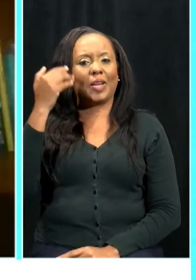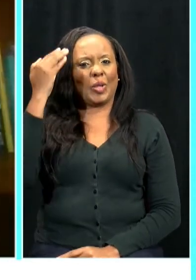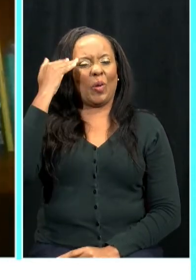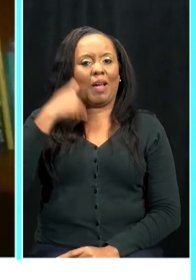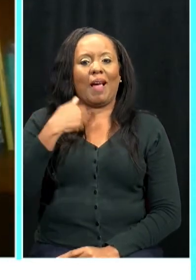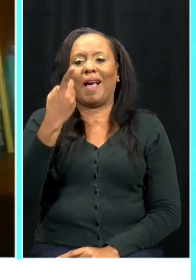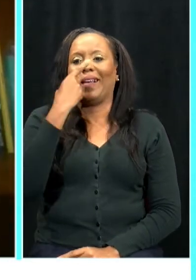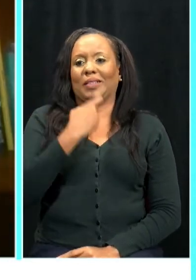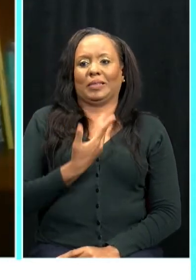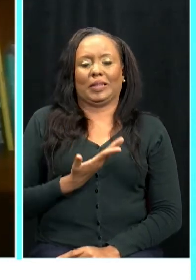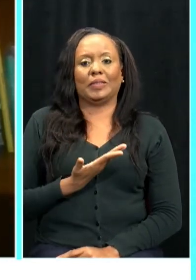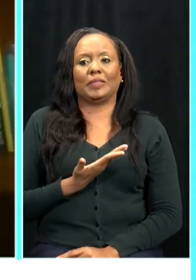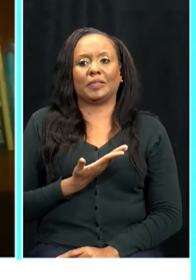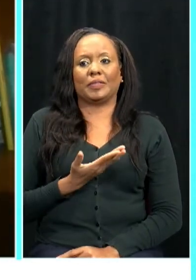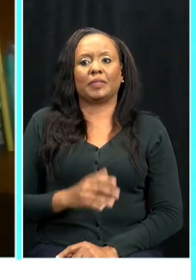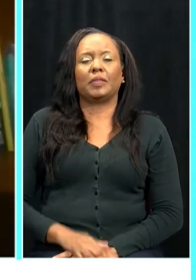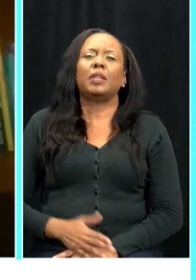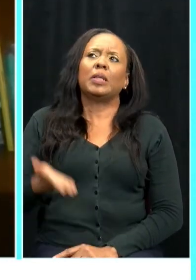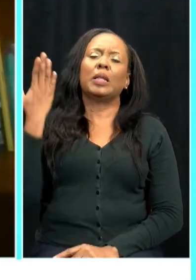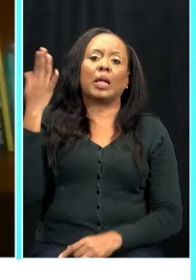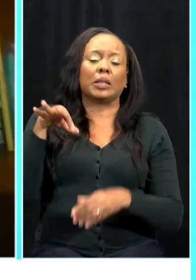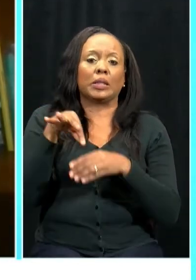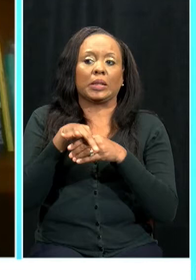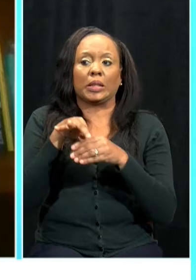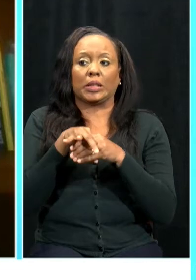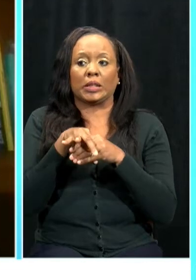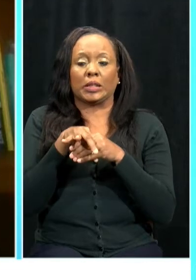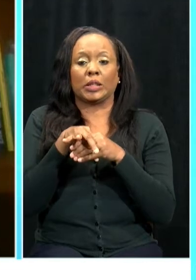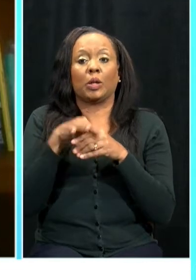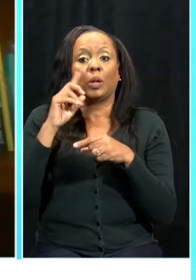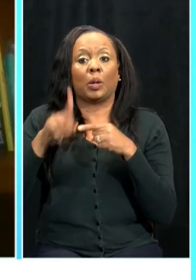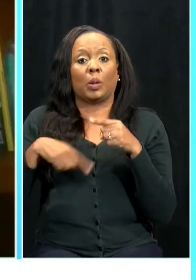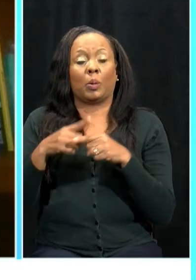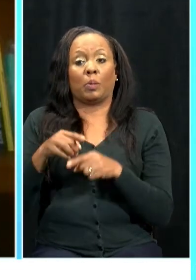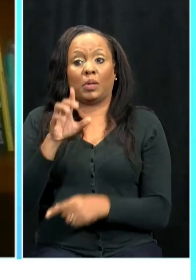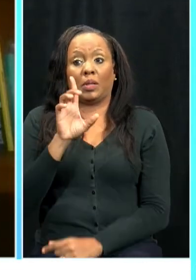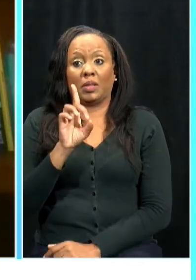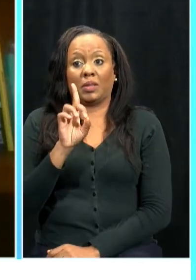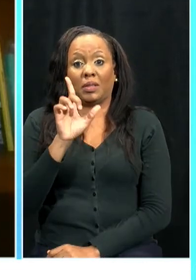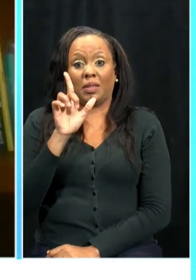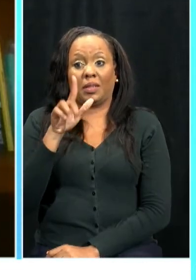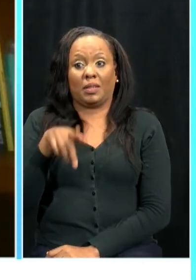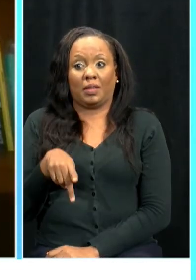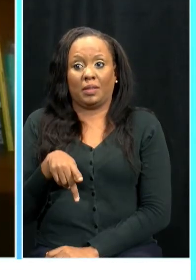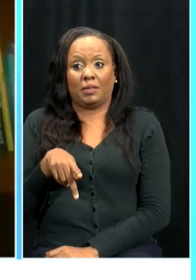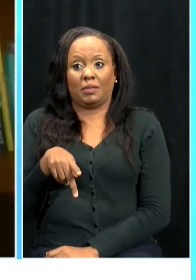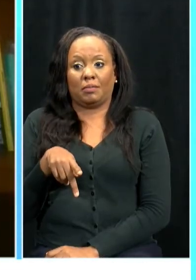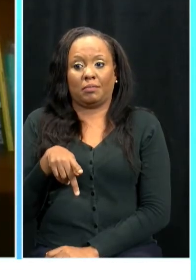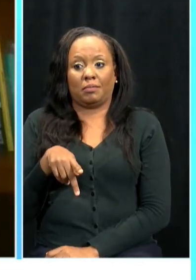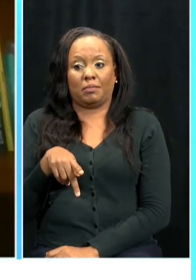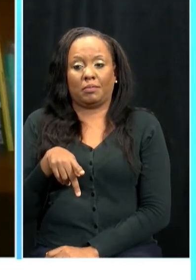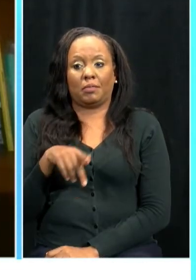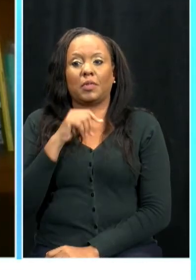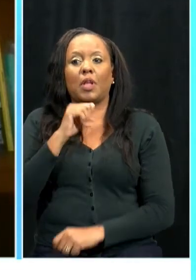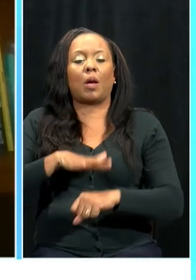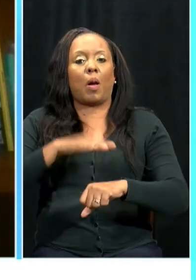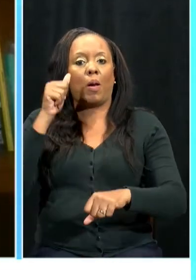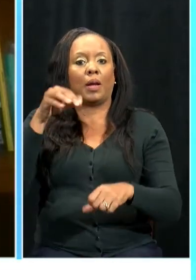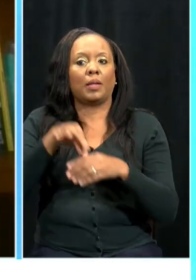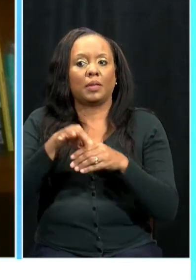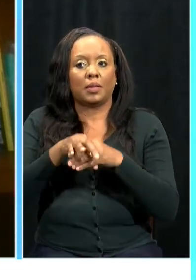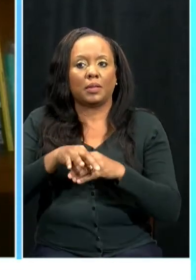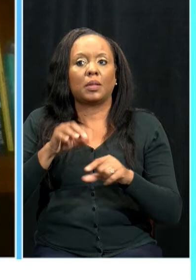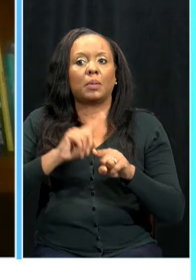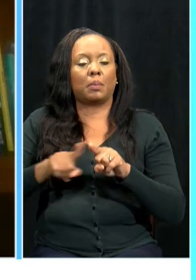me hear. In other words, last election when the DLP were not calling the election, but we knew that they had some hard